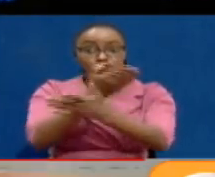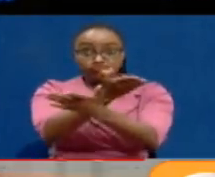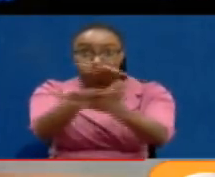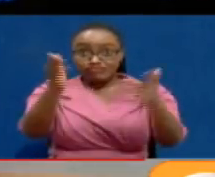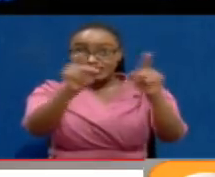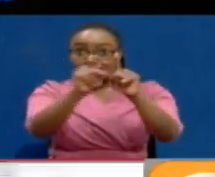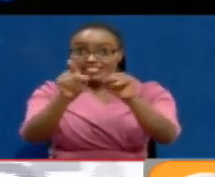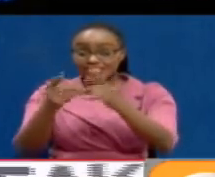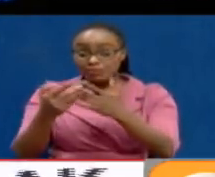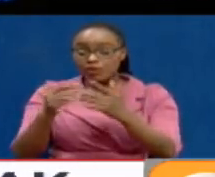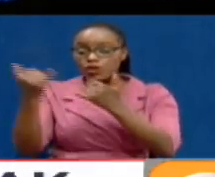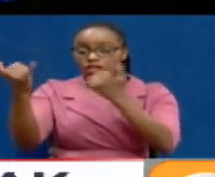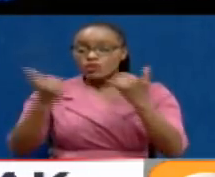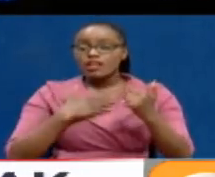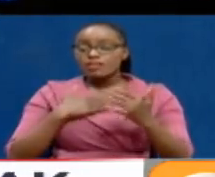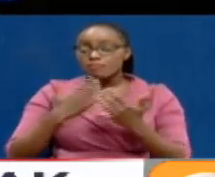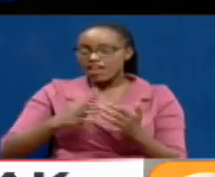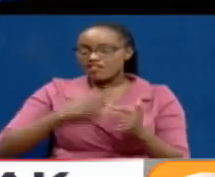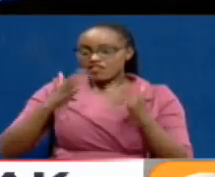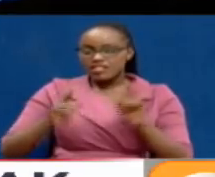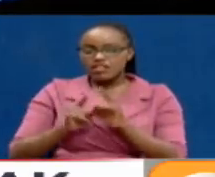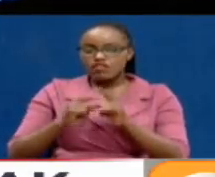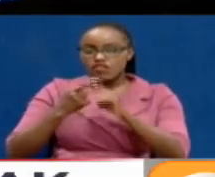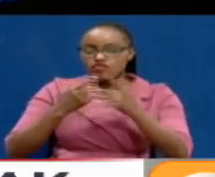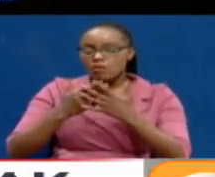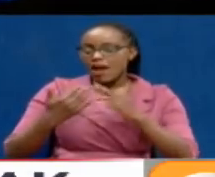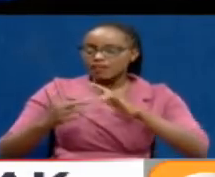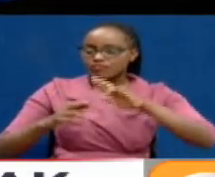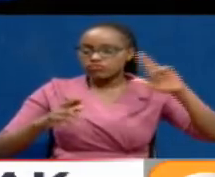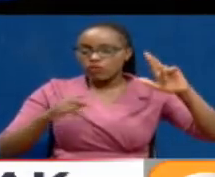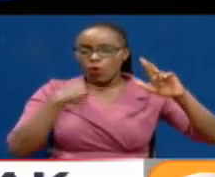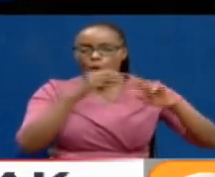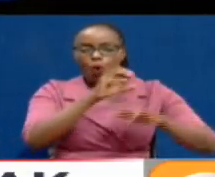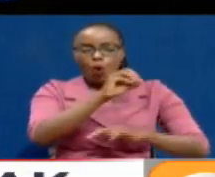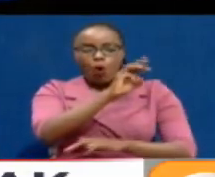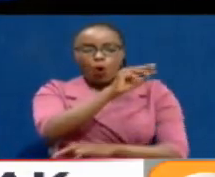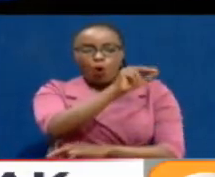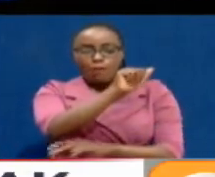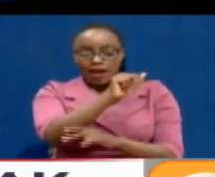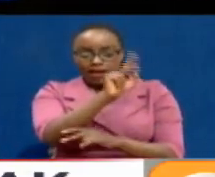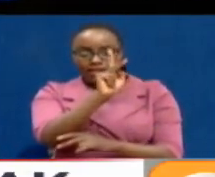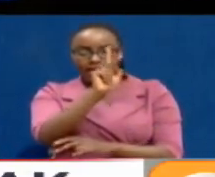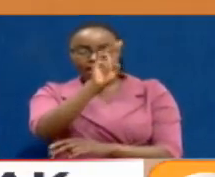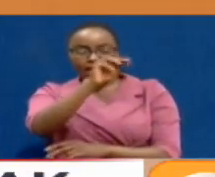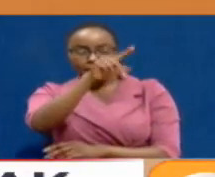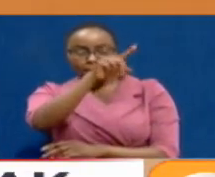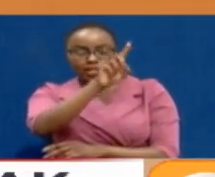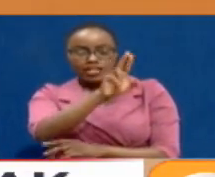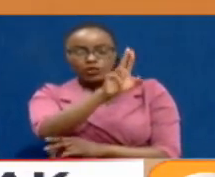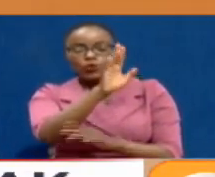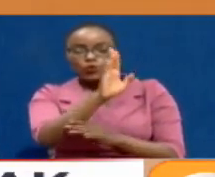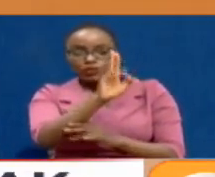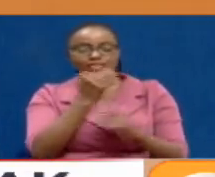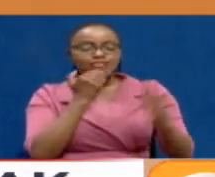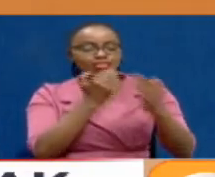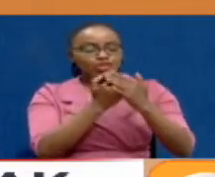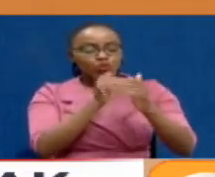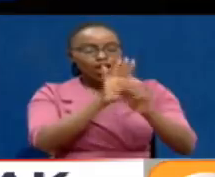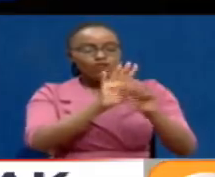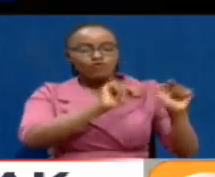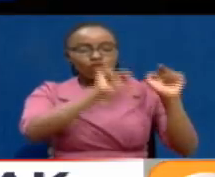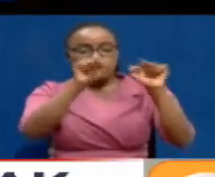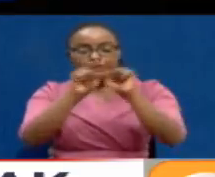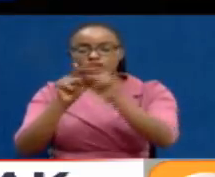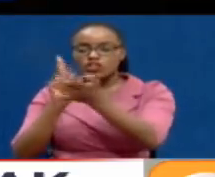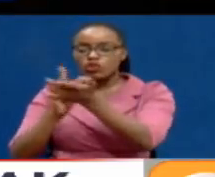as possible. And let me introduce my guest real quick, beginning from my immediate right, Dr. Uma Oluga, KMPDU Secretary General. Thank you for making time. And